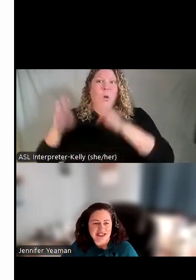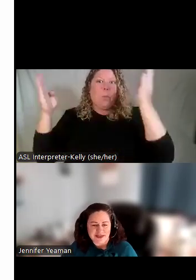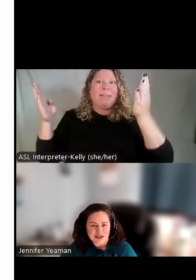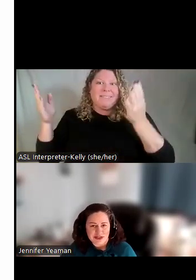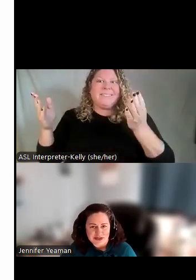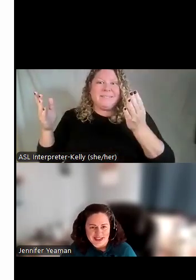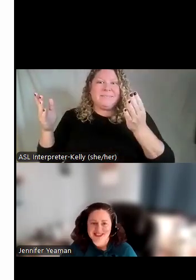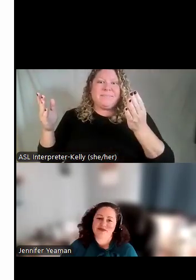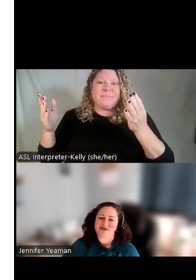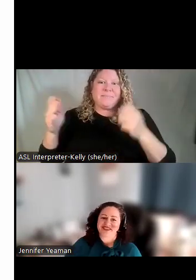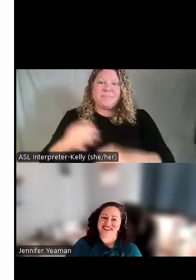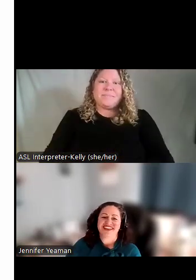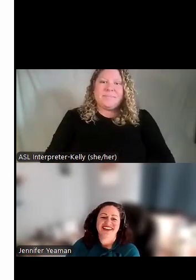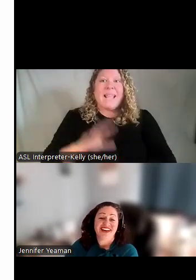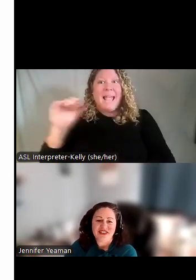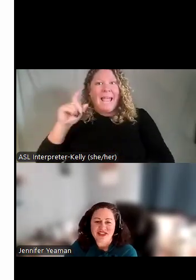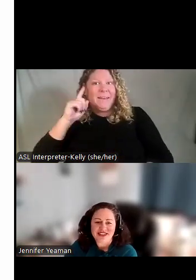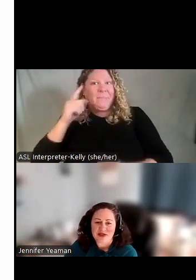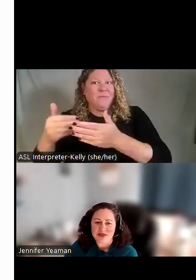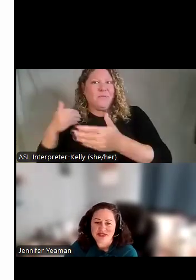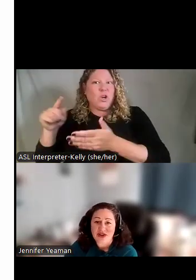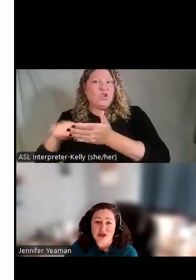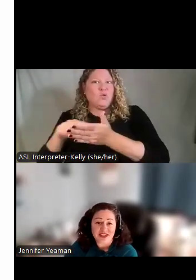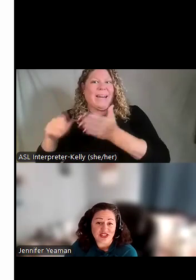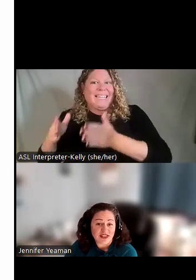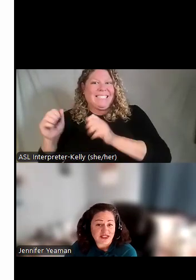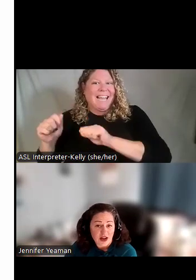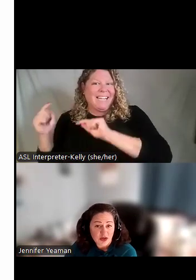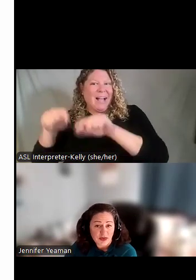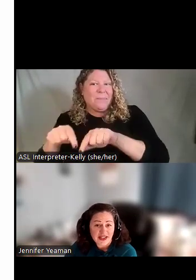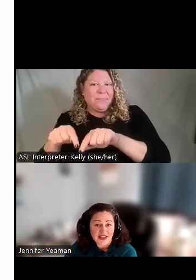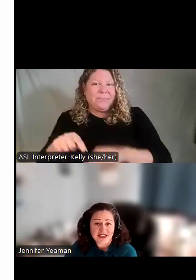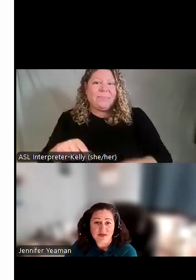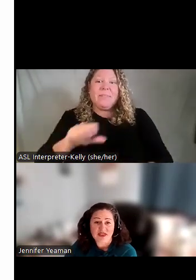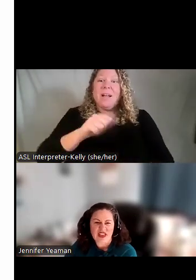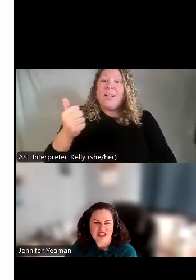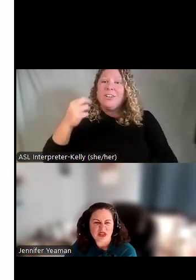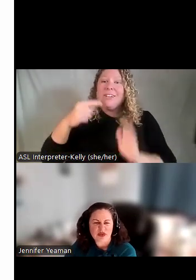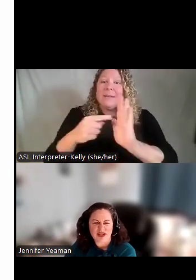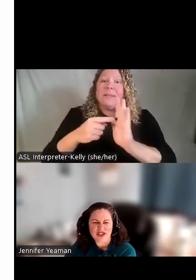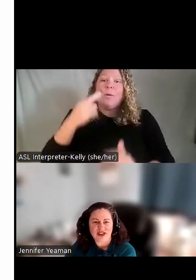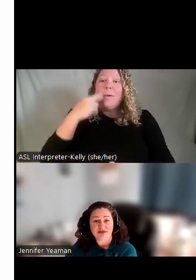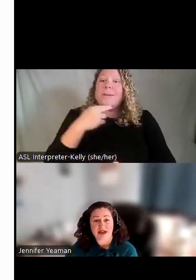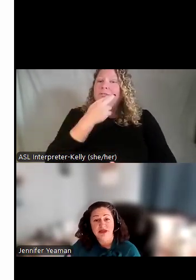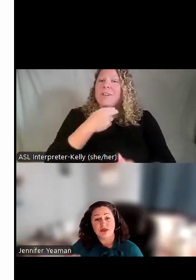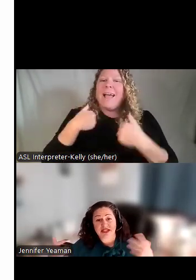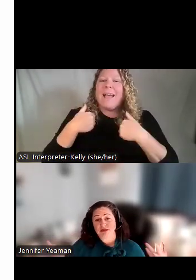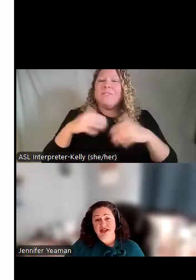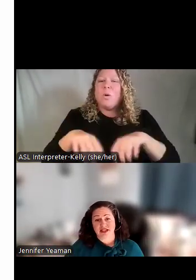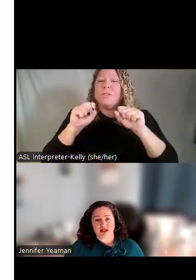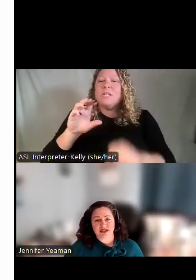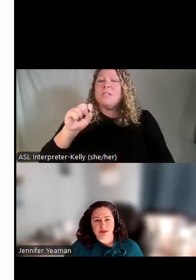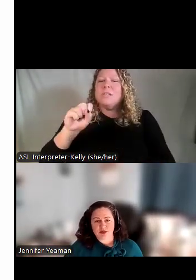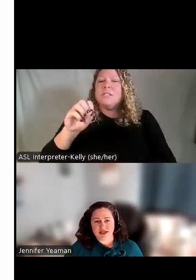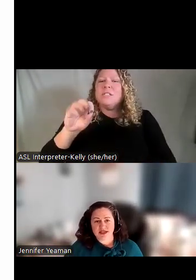audience, and especially the critics. Other examples are restaurant soft openings. These are when restaurants invite people to